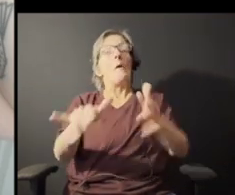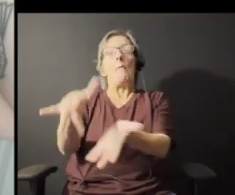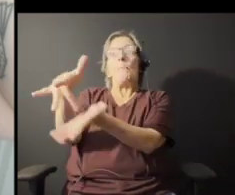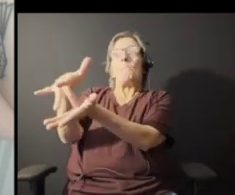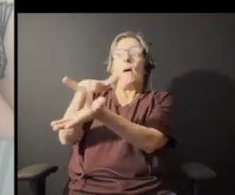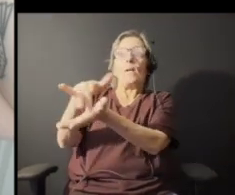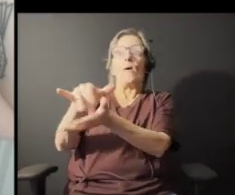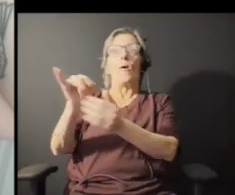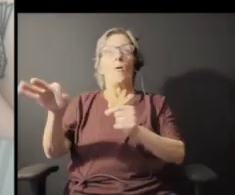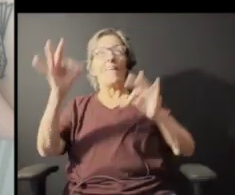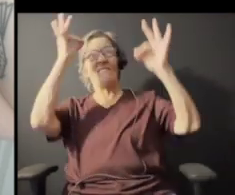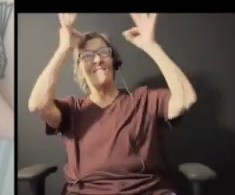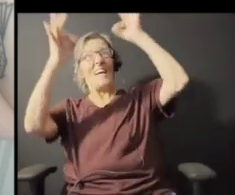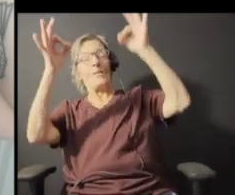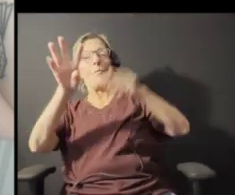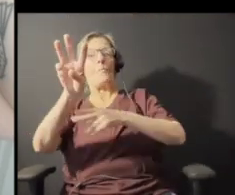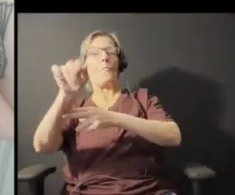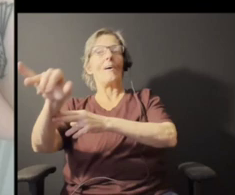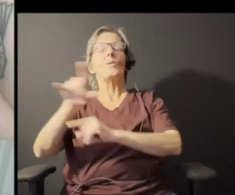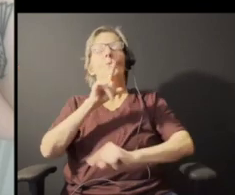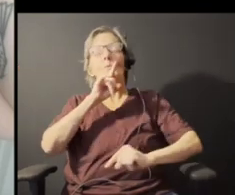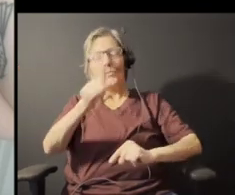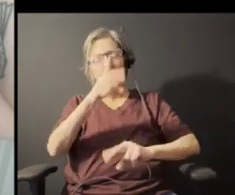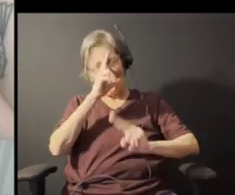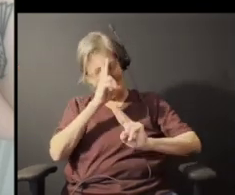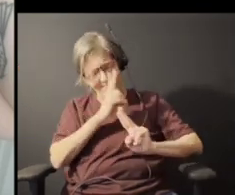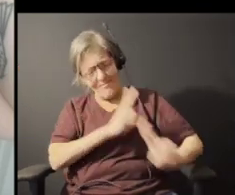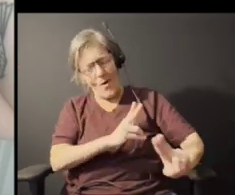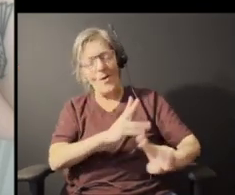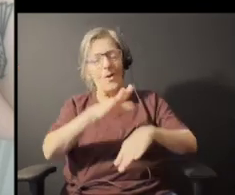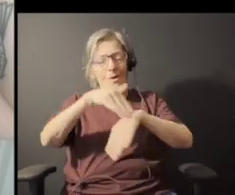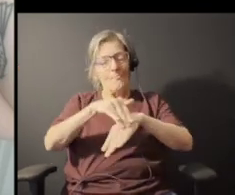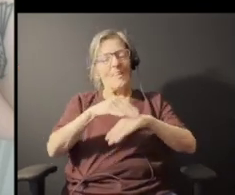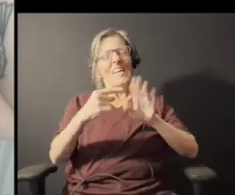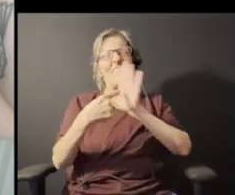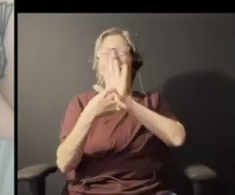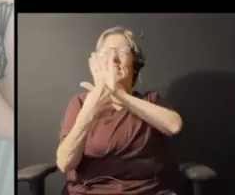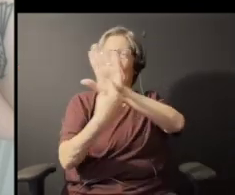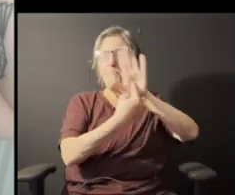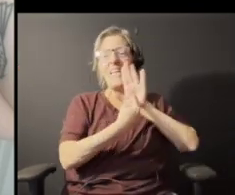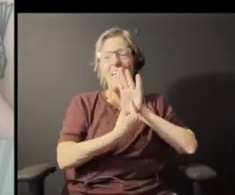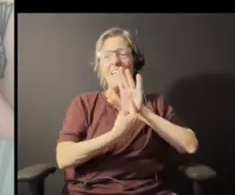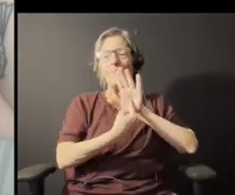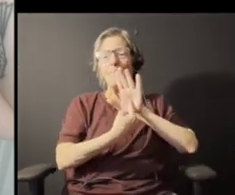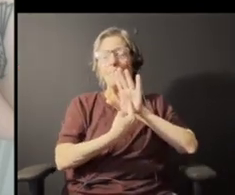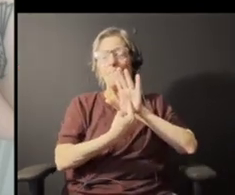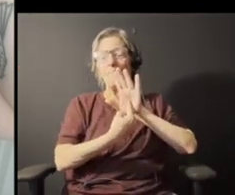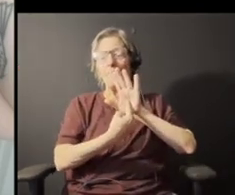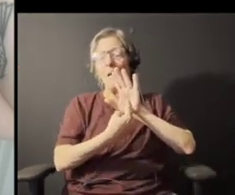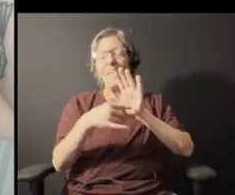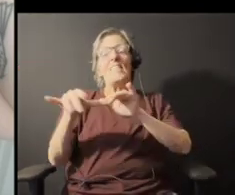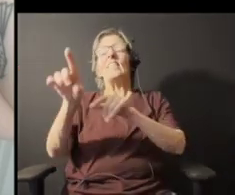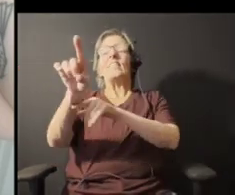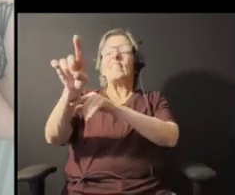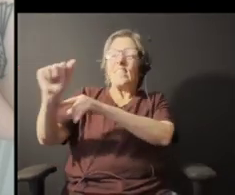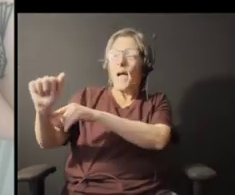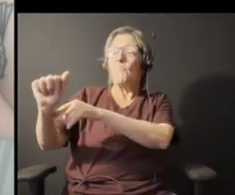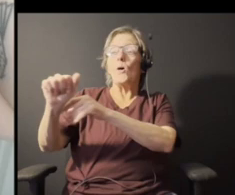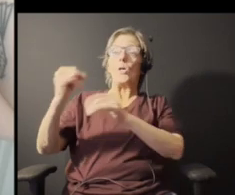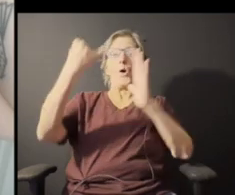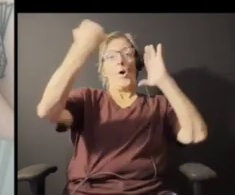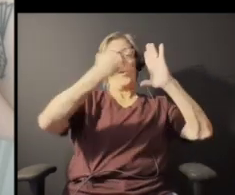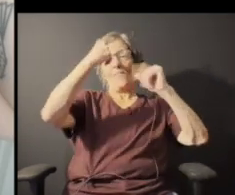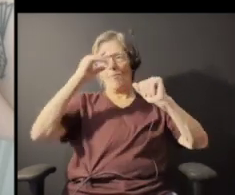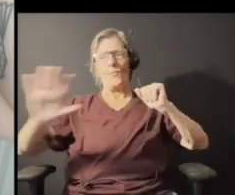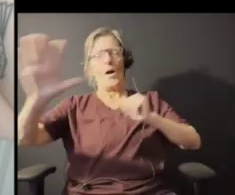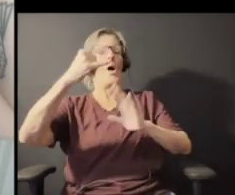medicalized or infantilized way. It is truly honoring and exhibiting disabled artists